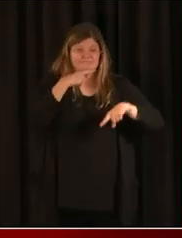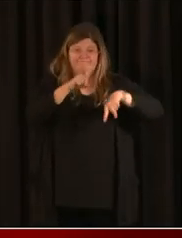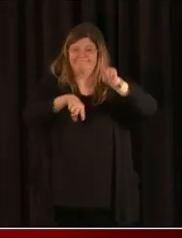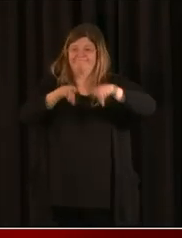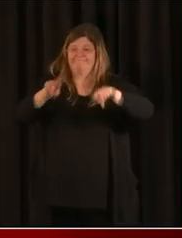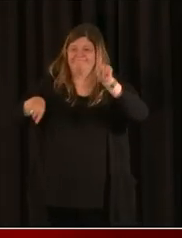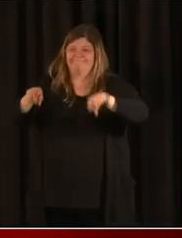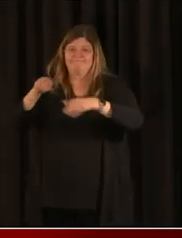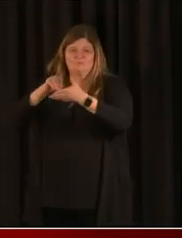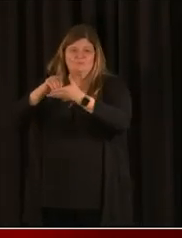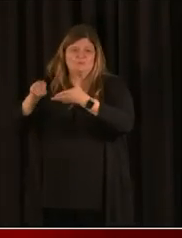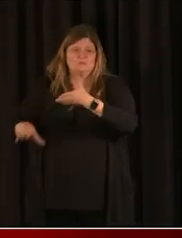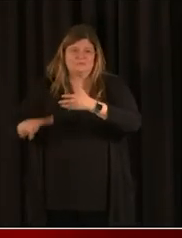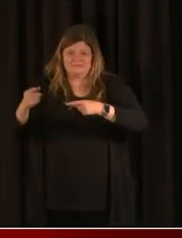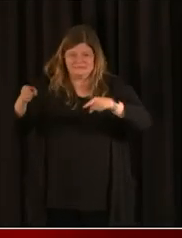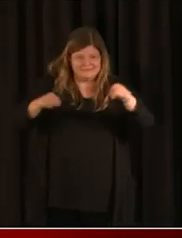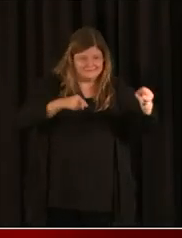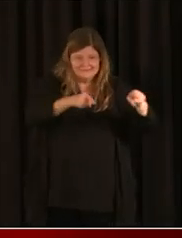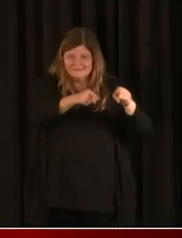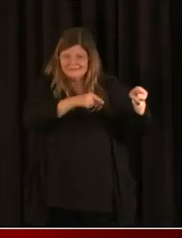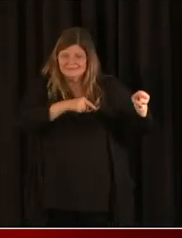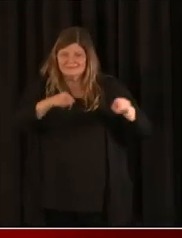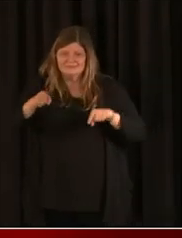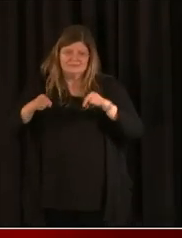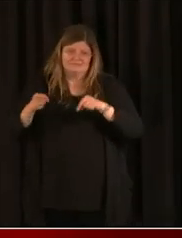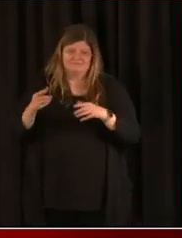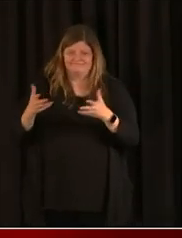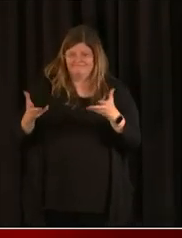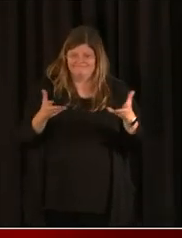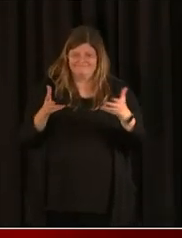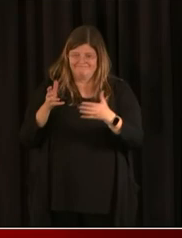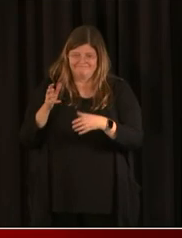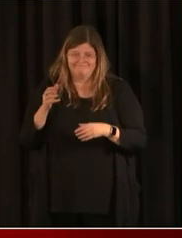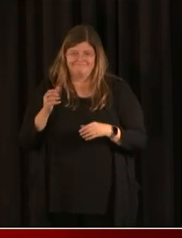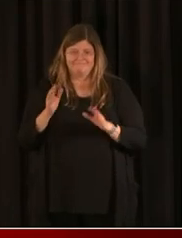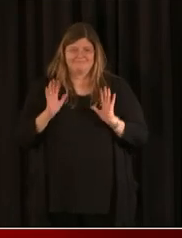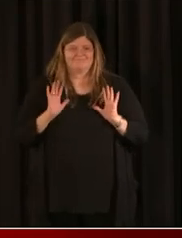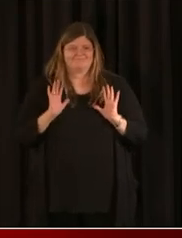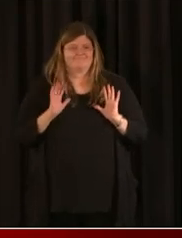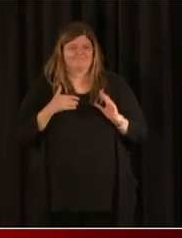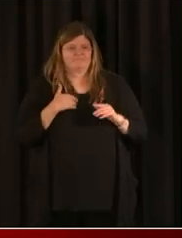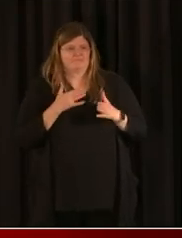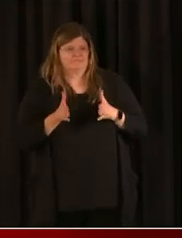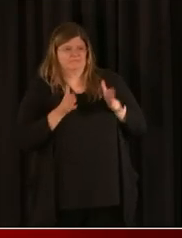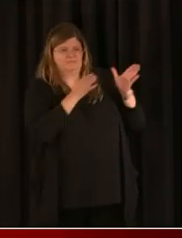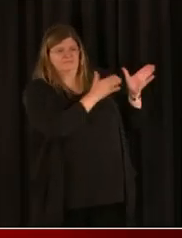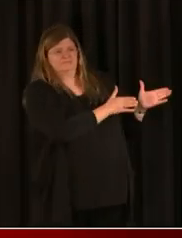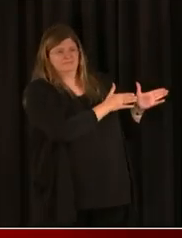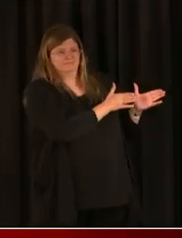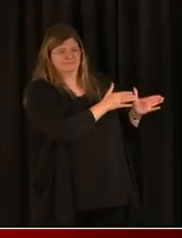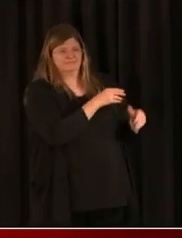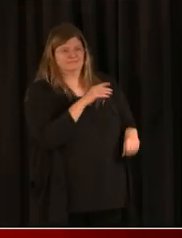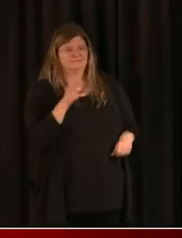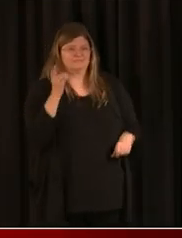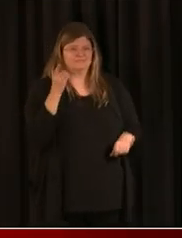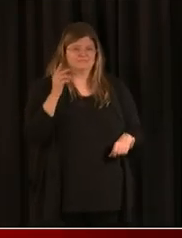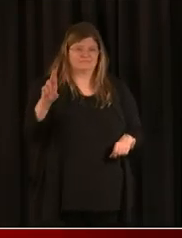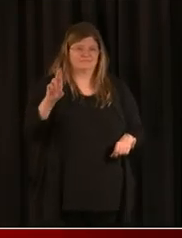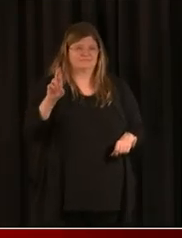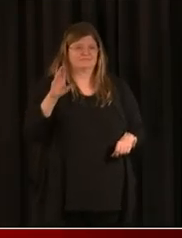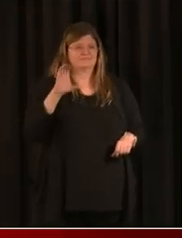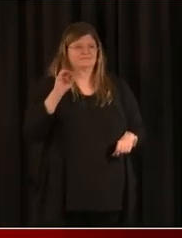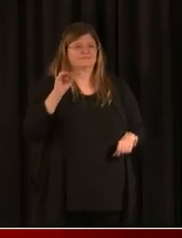student. Based on some of the models made. So I'll turn over to Ms. Kogan a little bit to